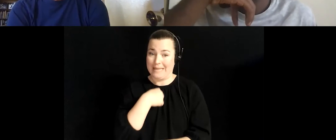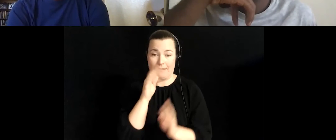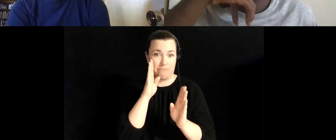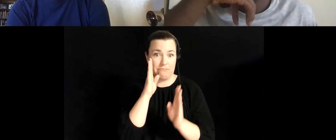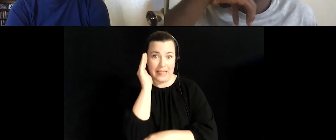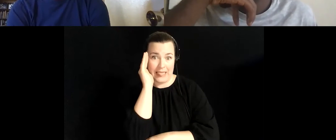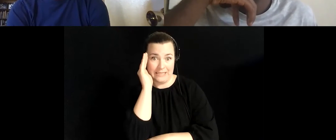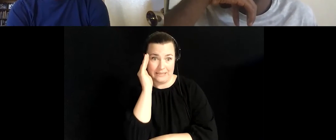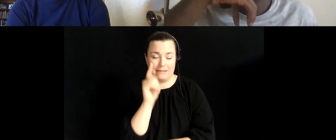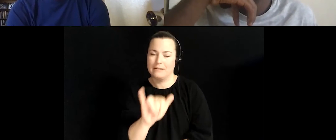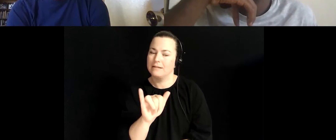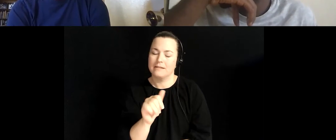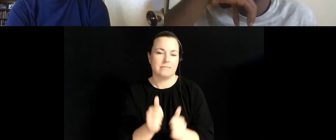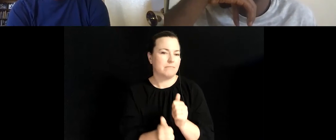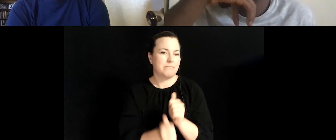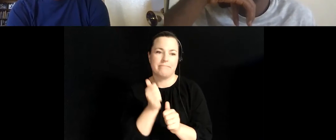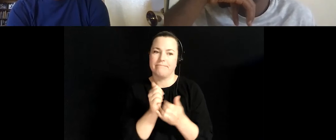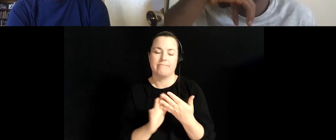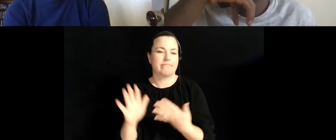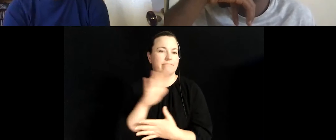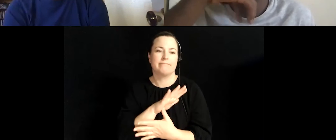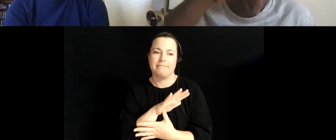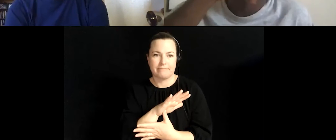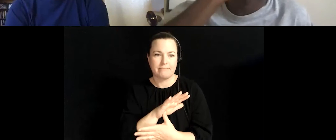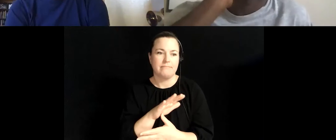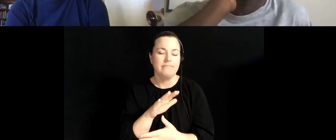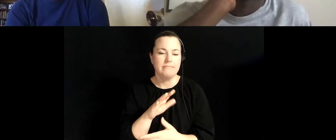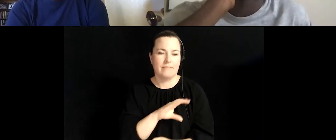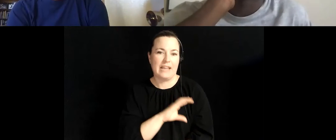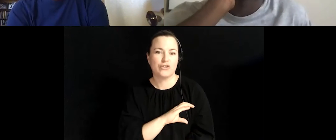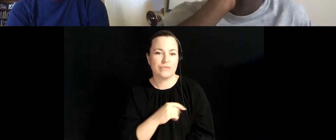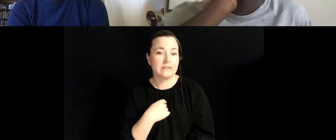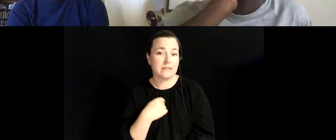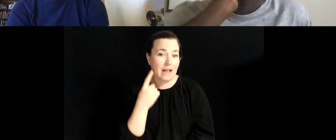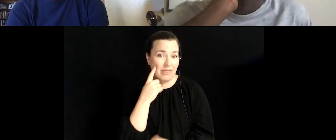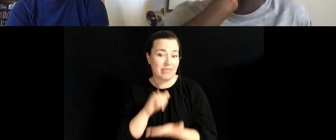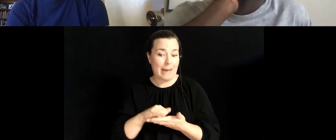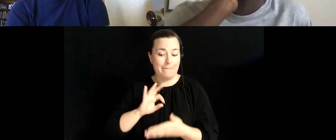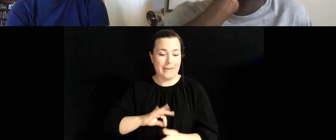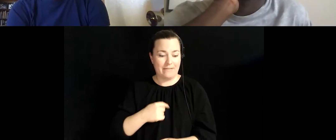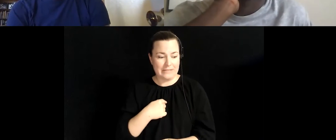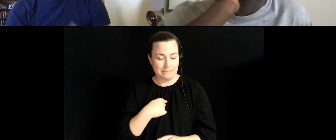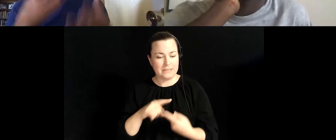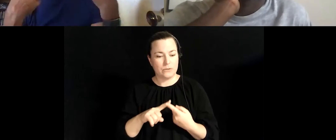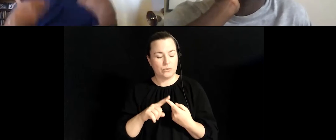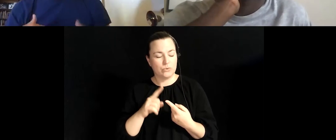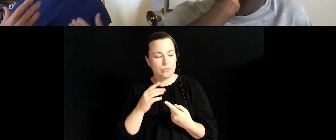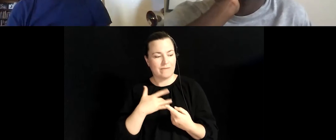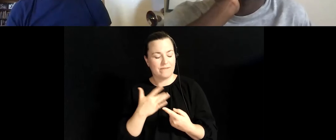the main traits that I feel like serves me to feel when I